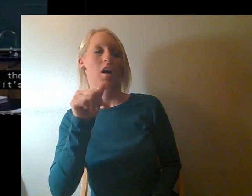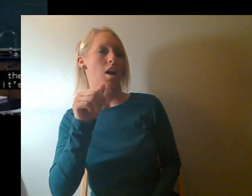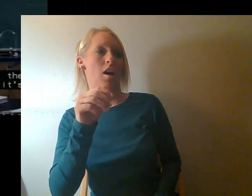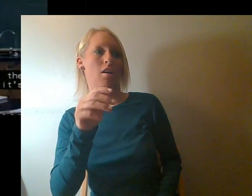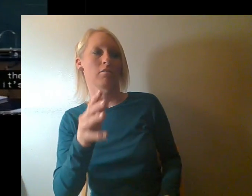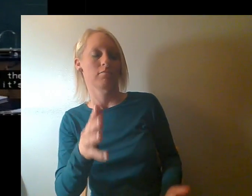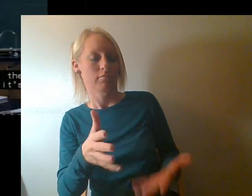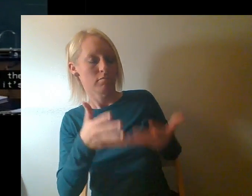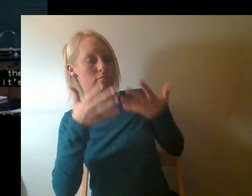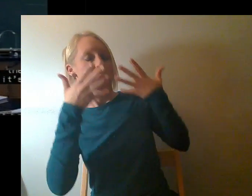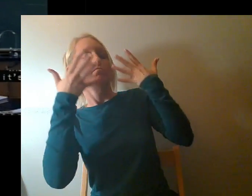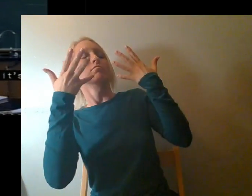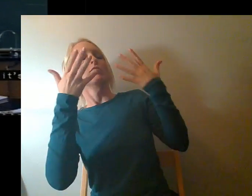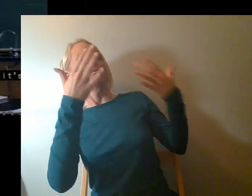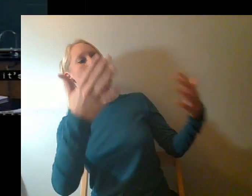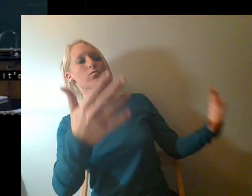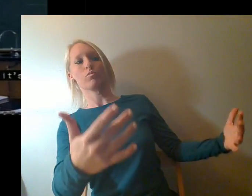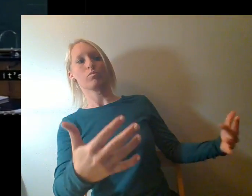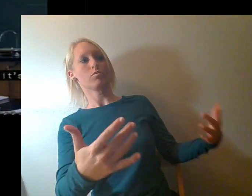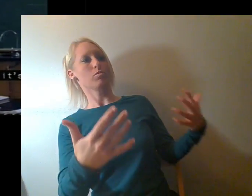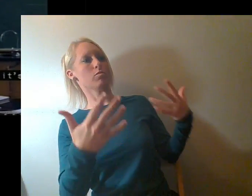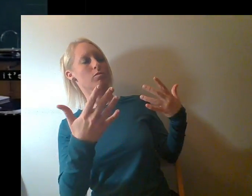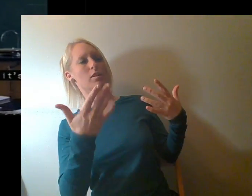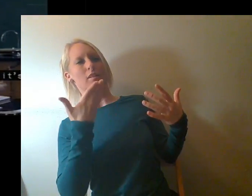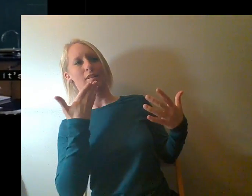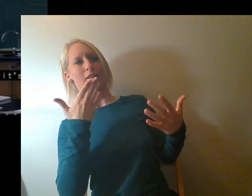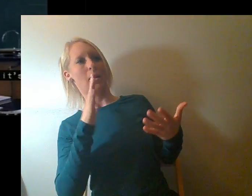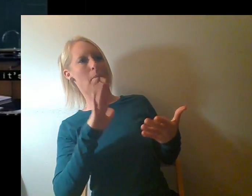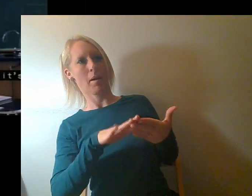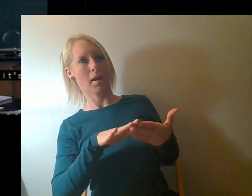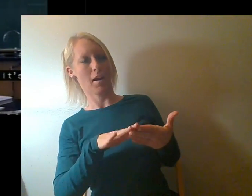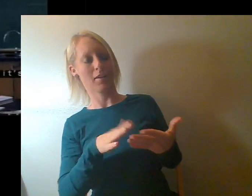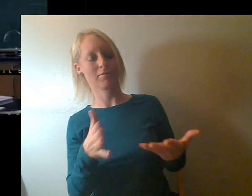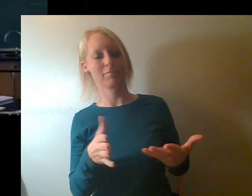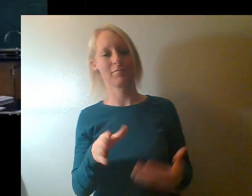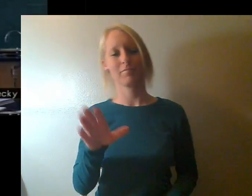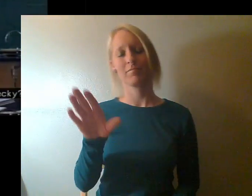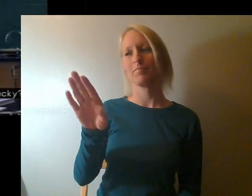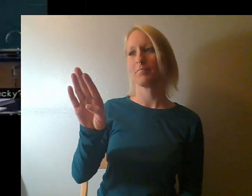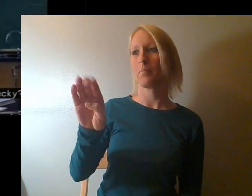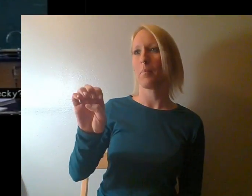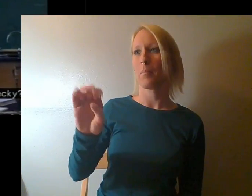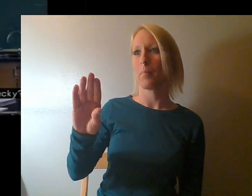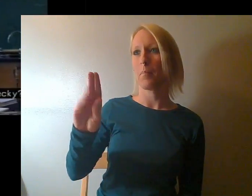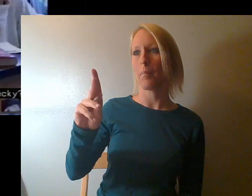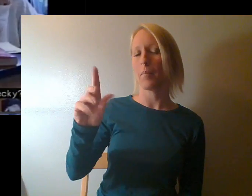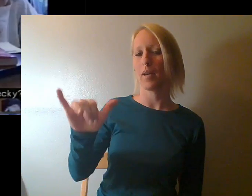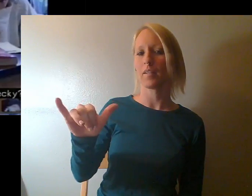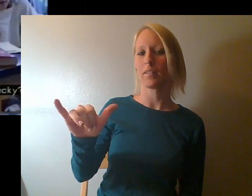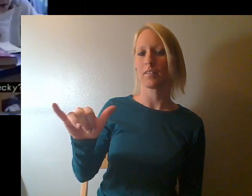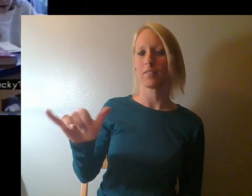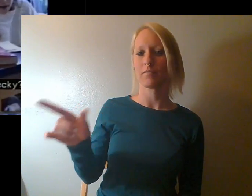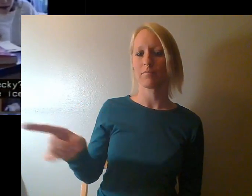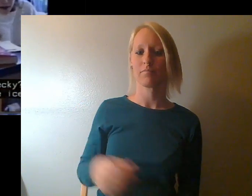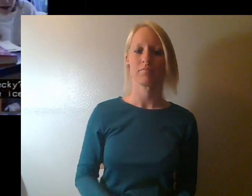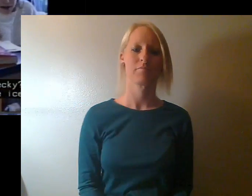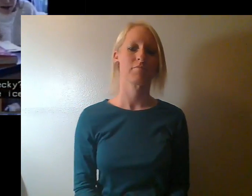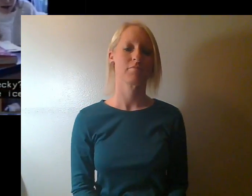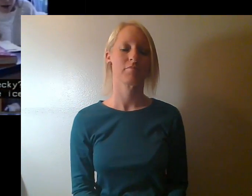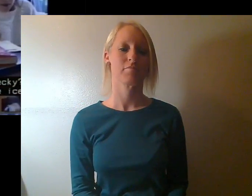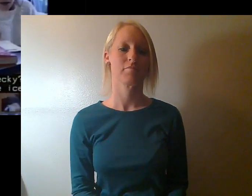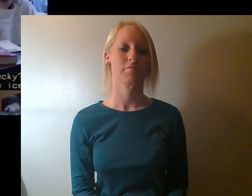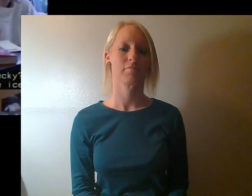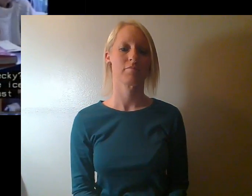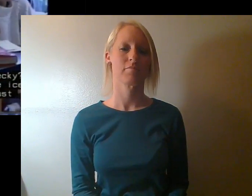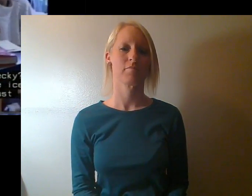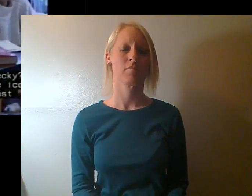strong. Okay? Becky. Okay. Shh, come on, people. Come on. Becky. Well, like when you have like iced